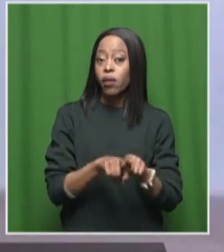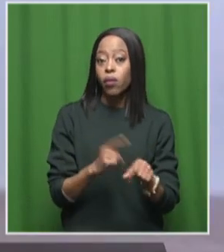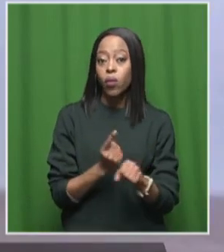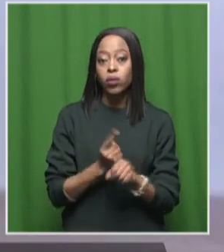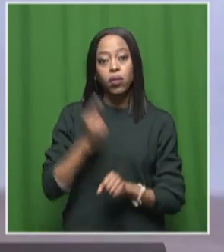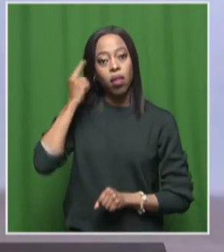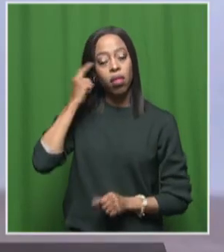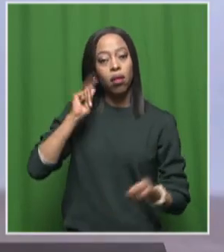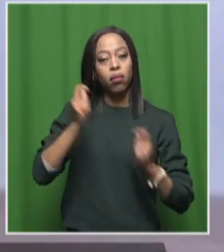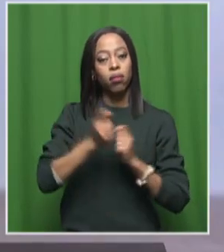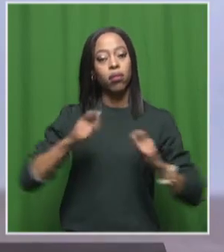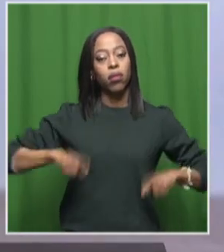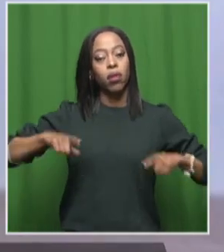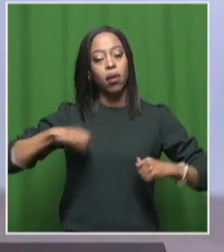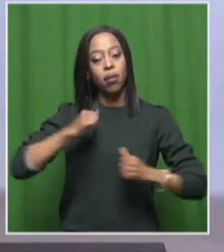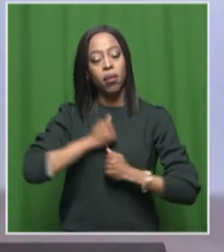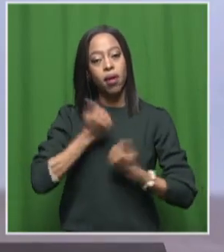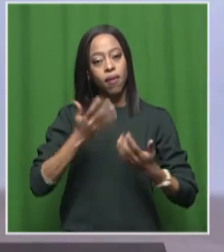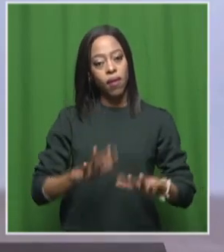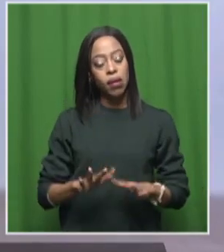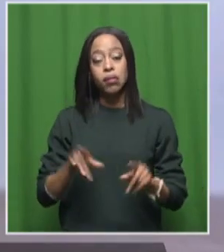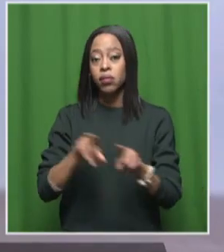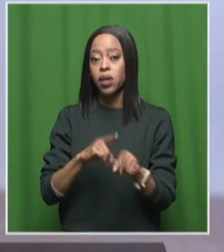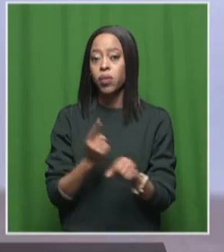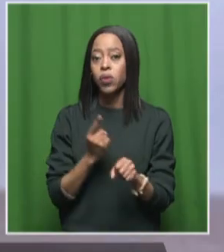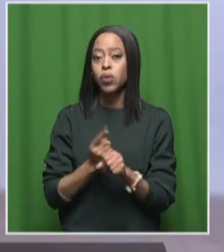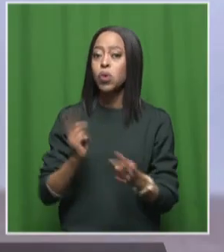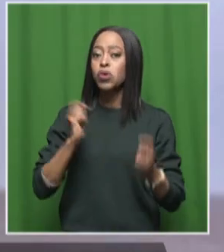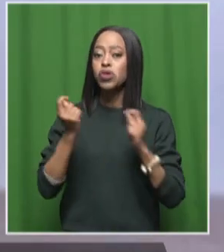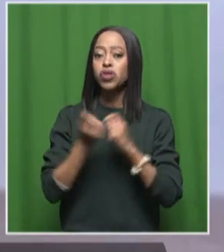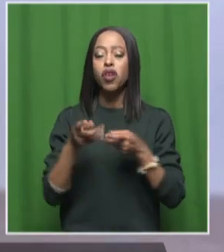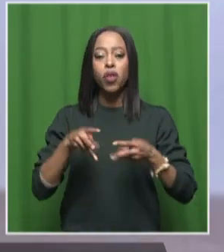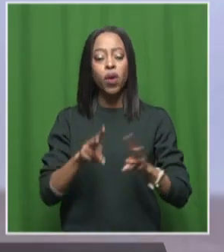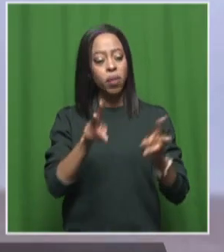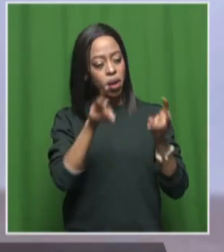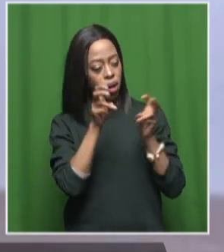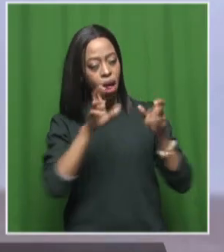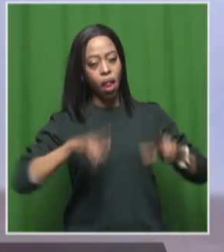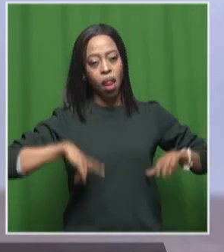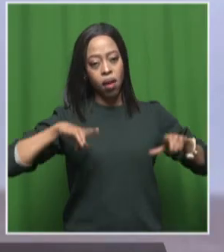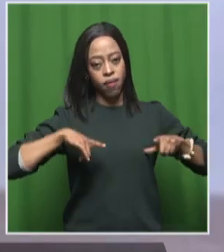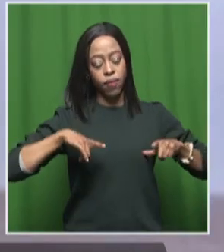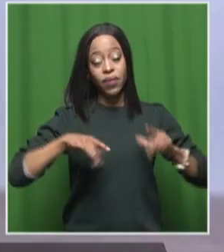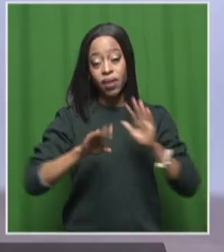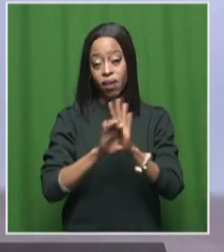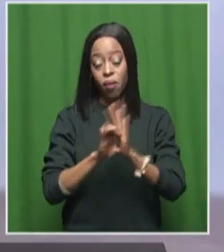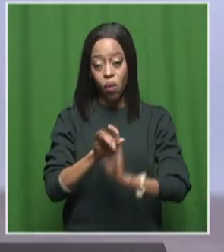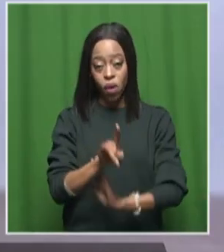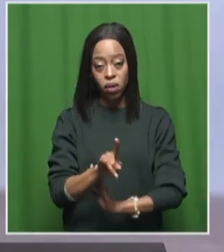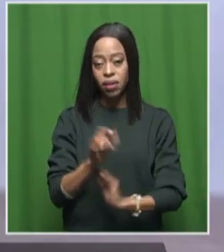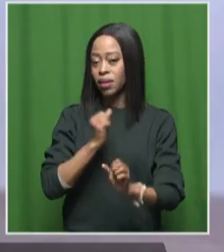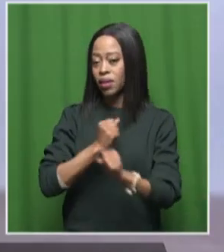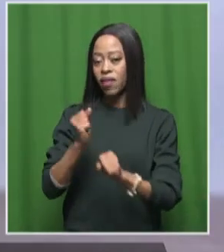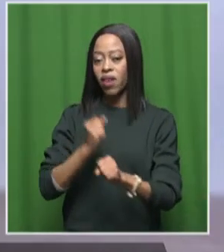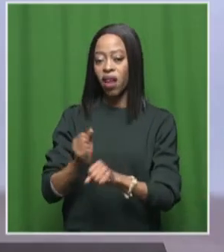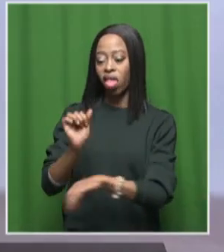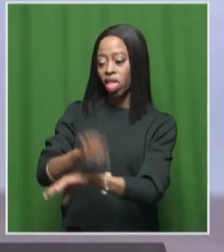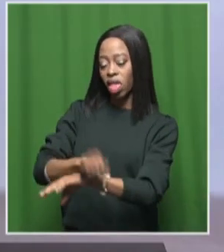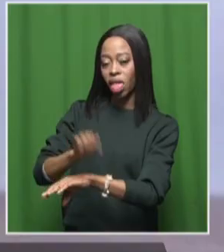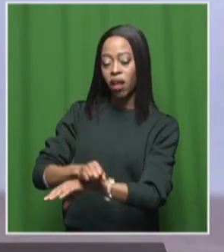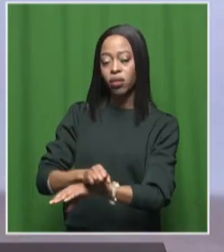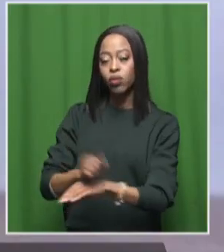actually has changed my life, and I think it actually has changed my outlook on life. For one, never to despise the journey of humble